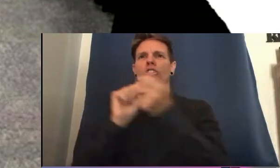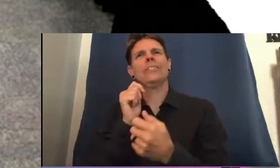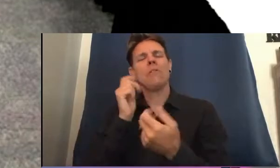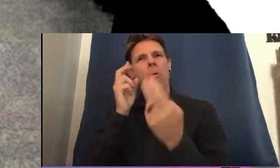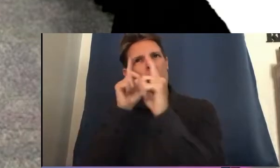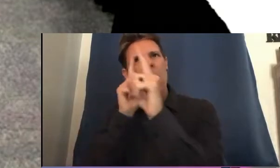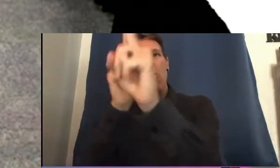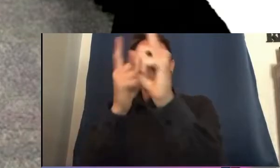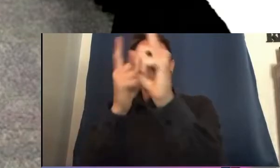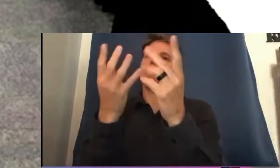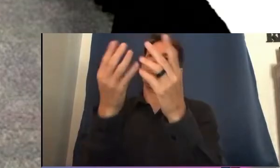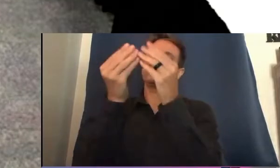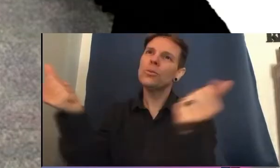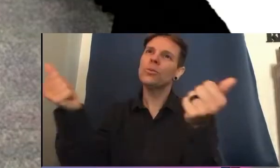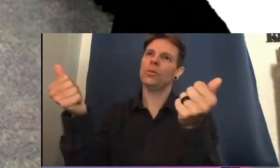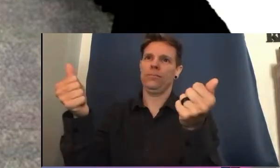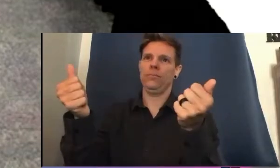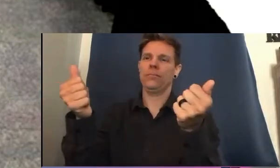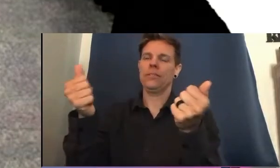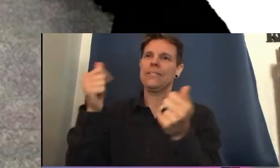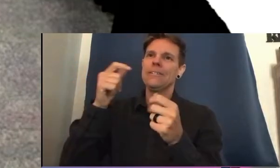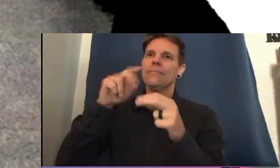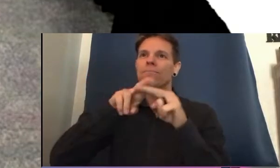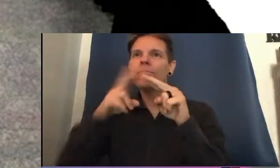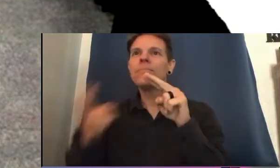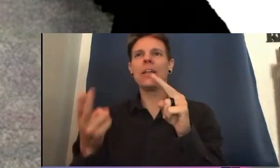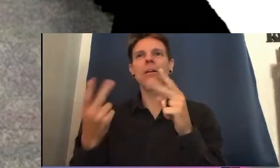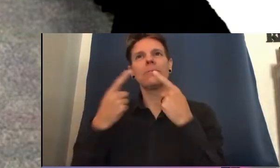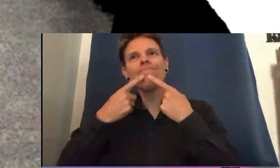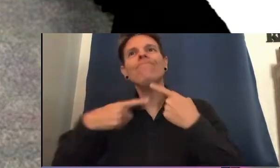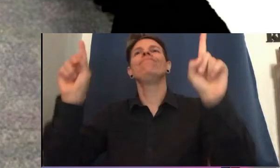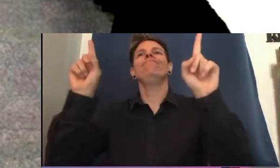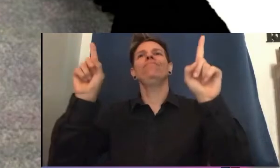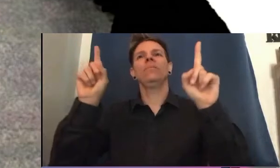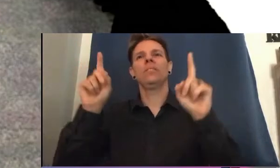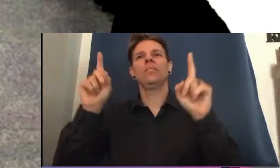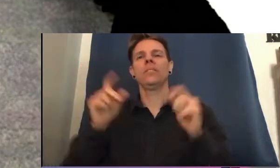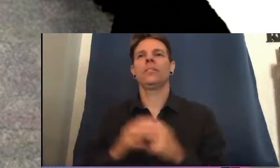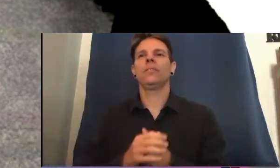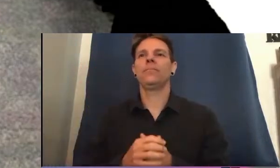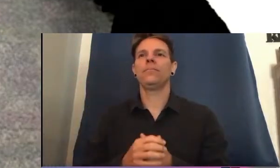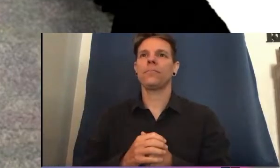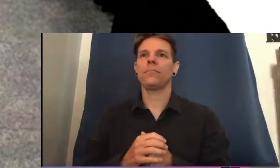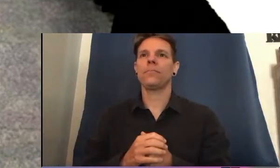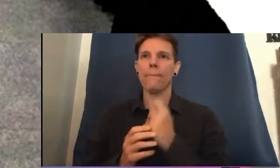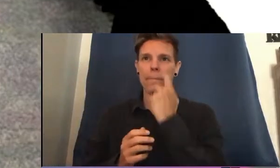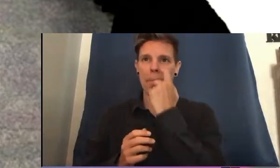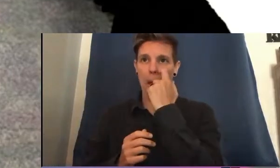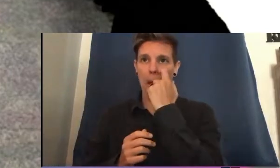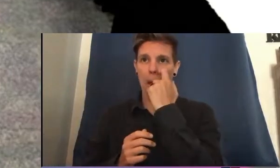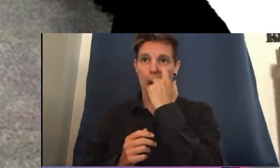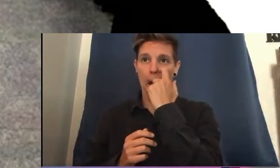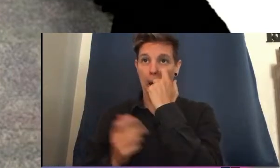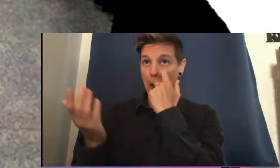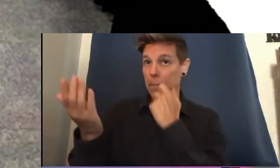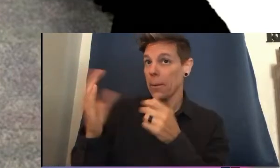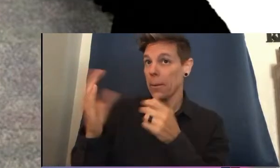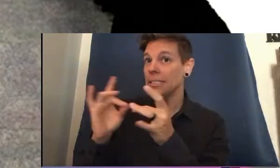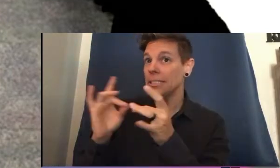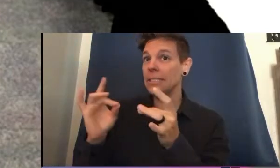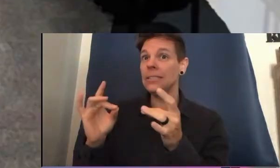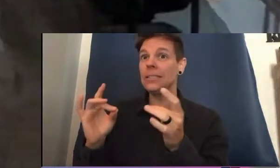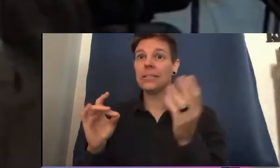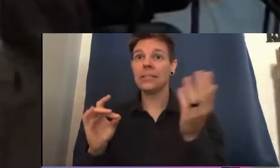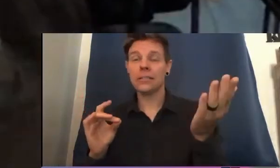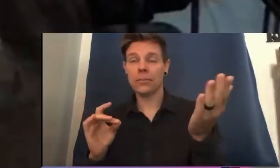to make this proclamation today. Any Board of Health member comments or Susan? Yes, please.